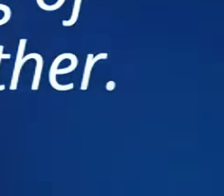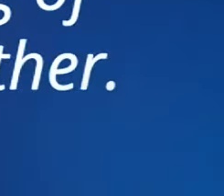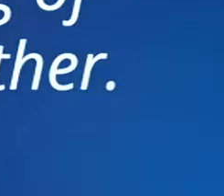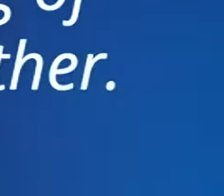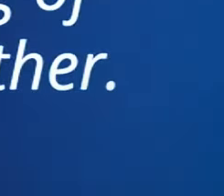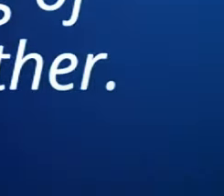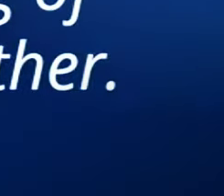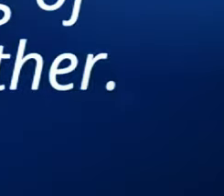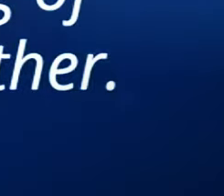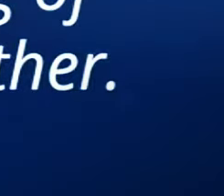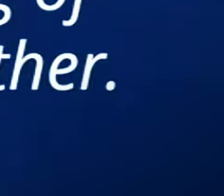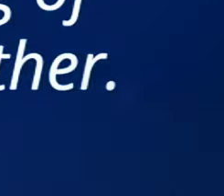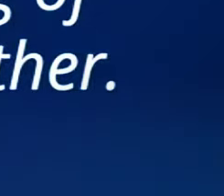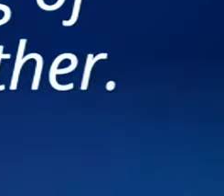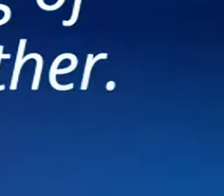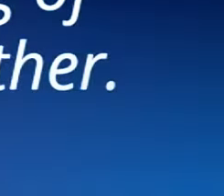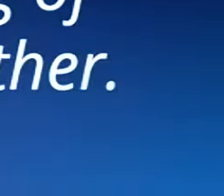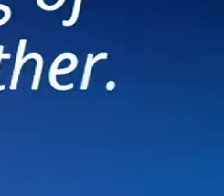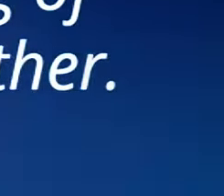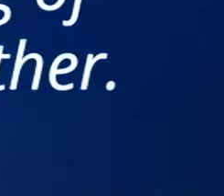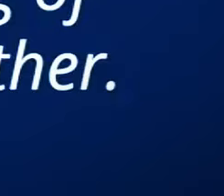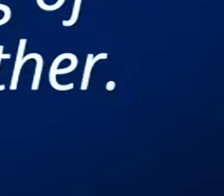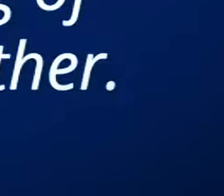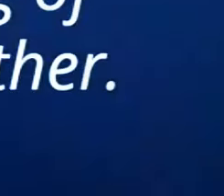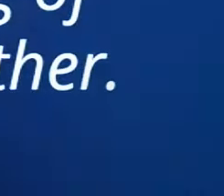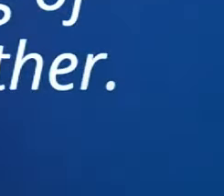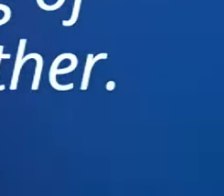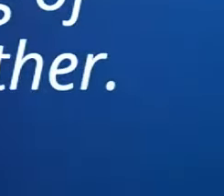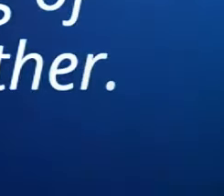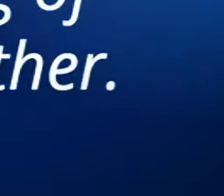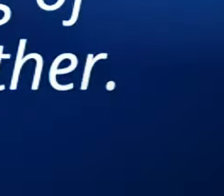know. Cain was a wrong man. Cain, no one any papa.